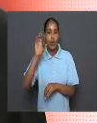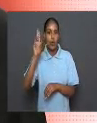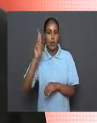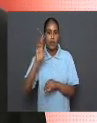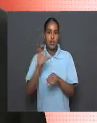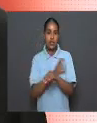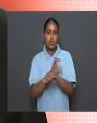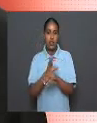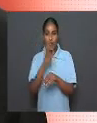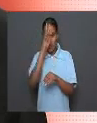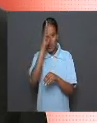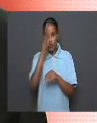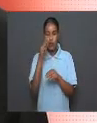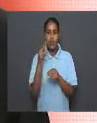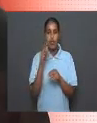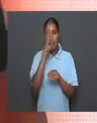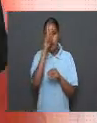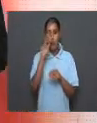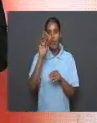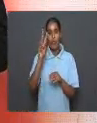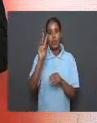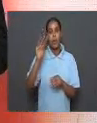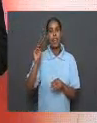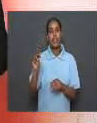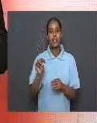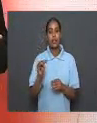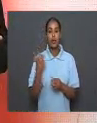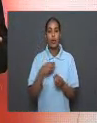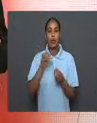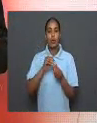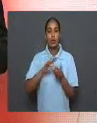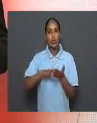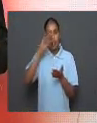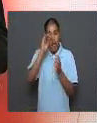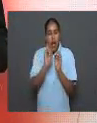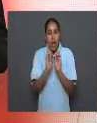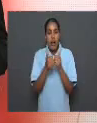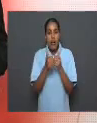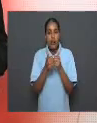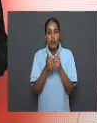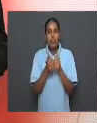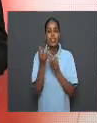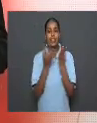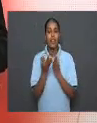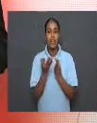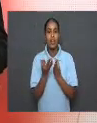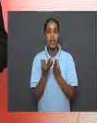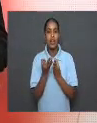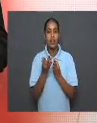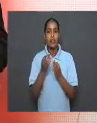cell using a voltmeter. We also learned how to describe